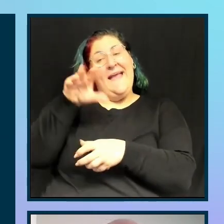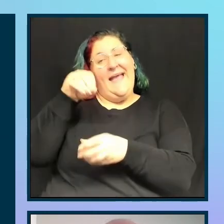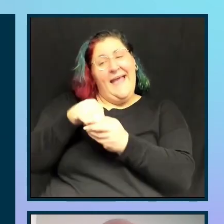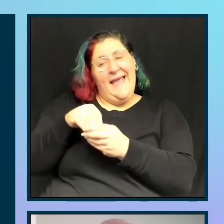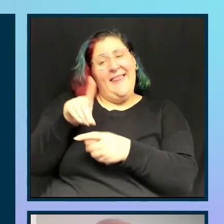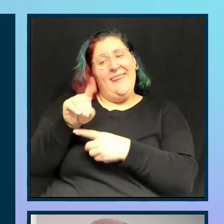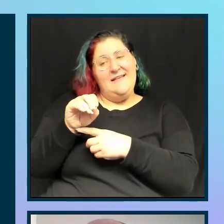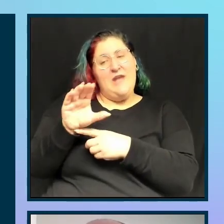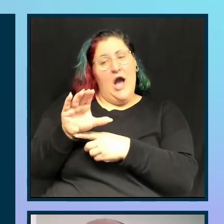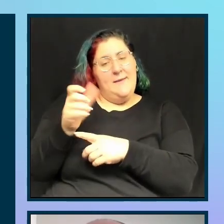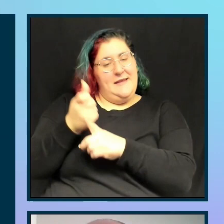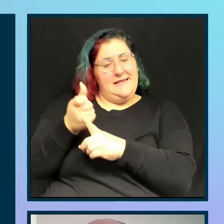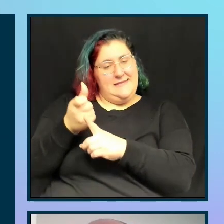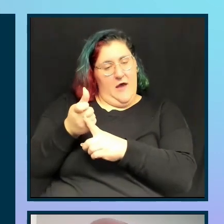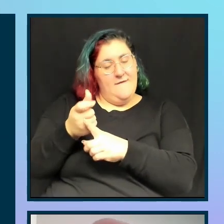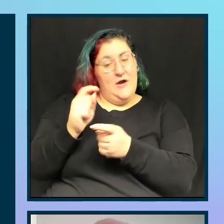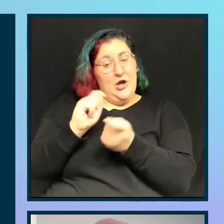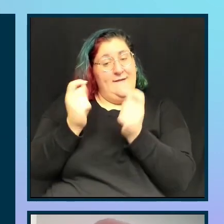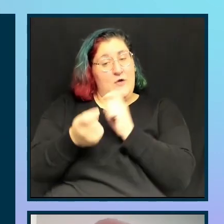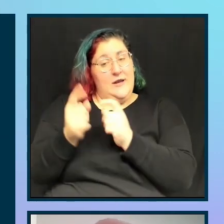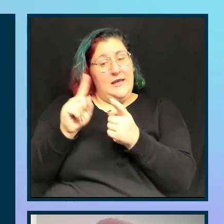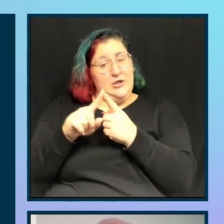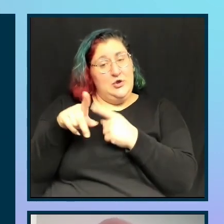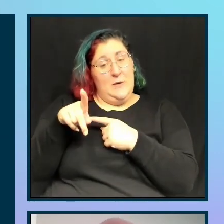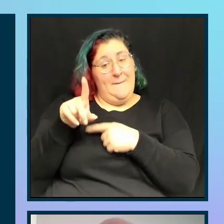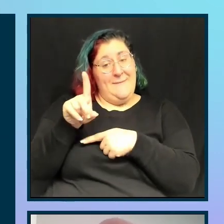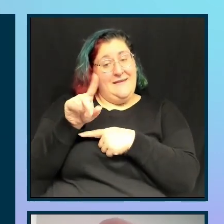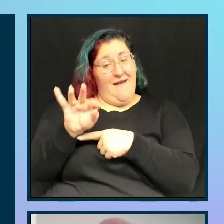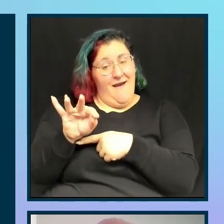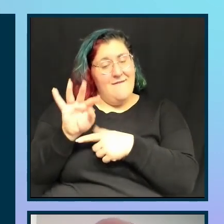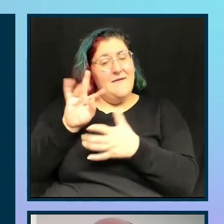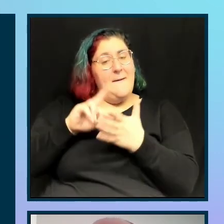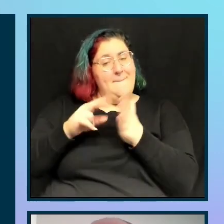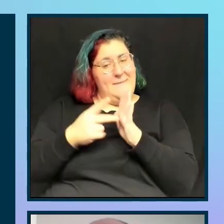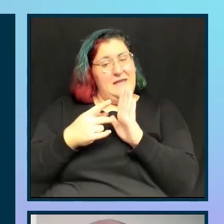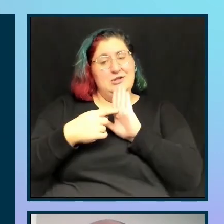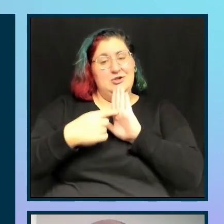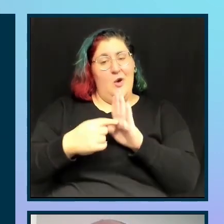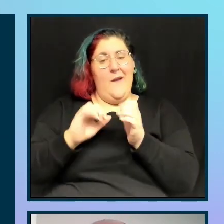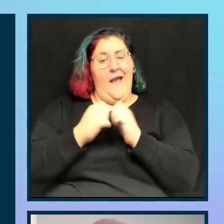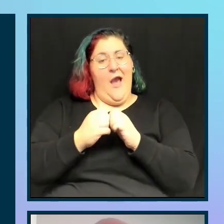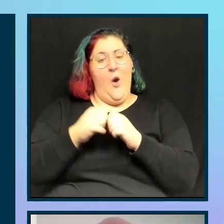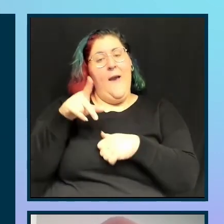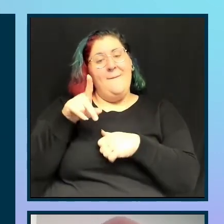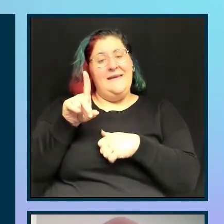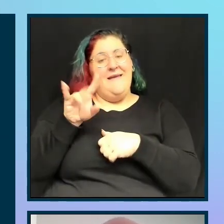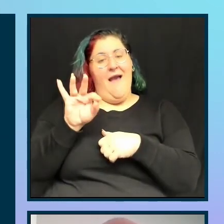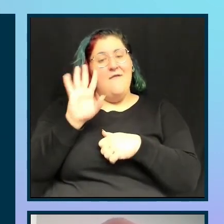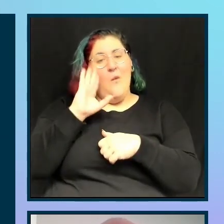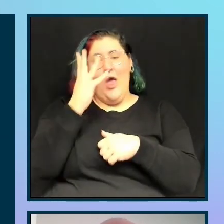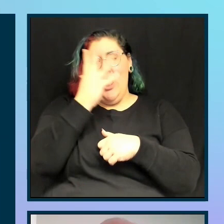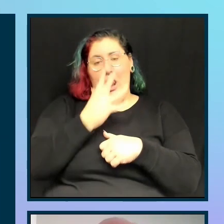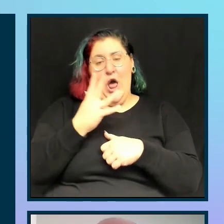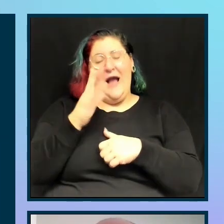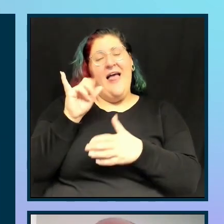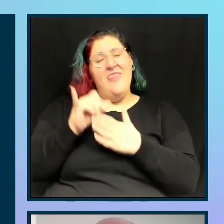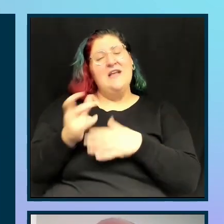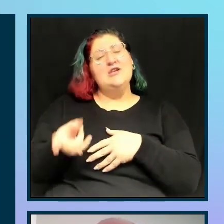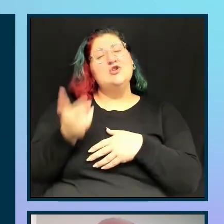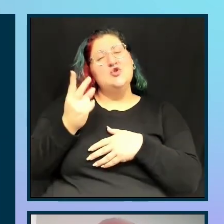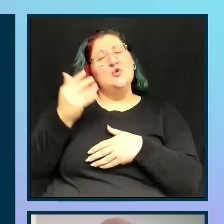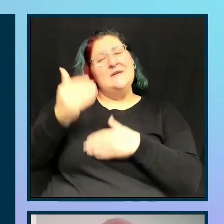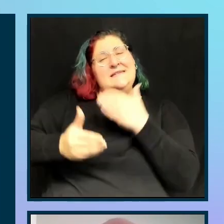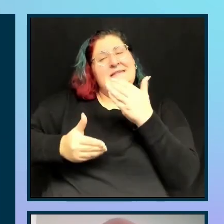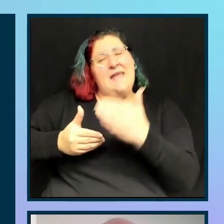from that point into PDF and ensuring that the PDF is going to be structured requires a two-step process. And that